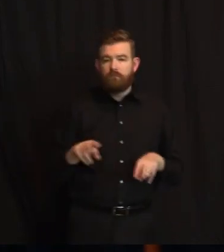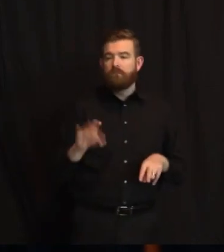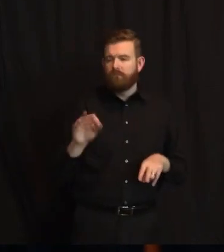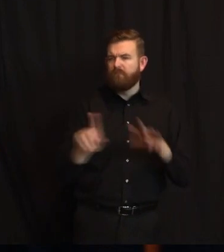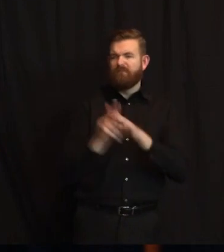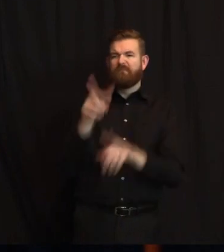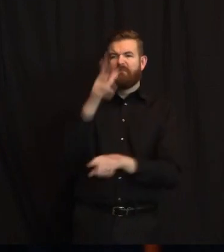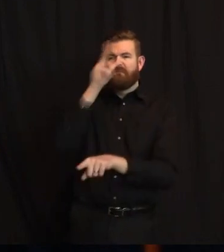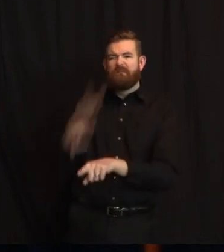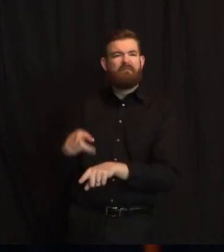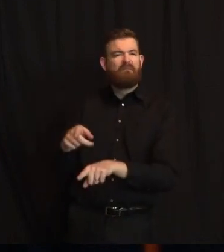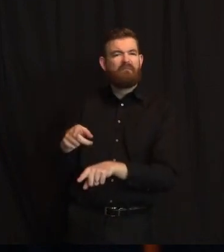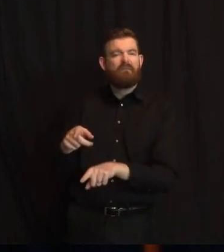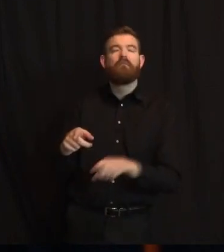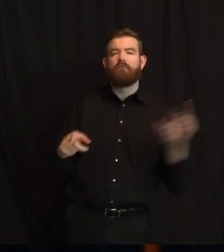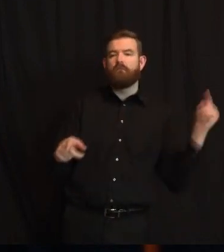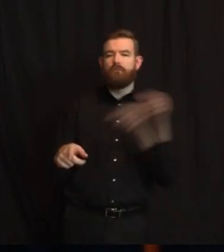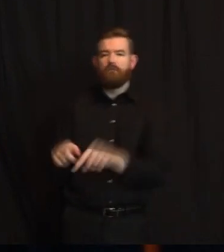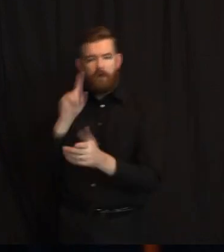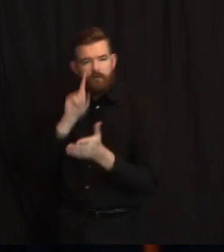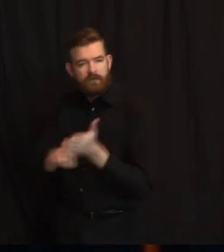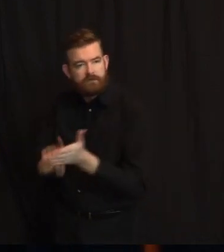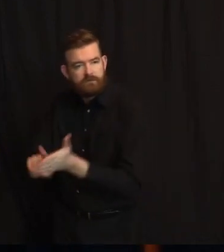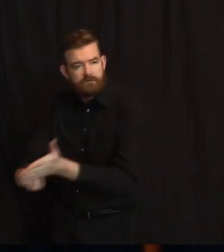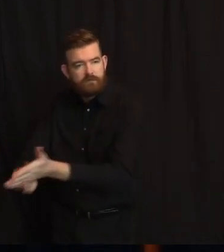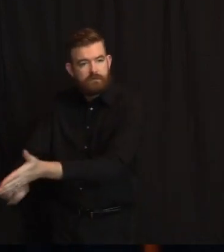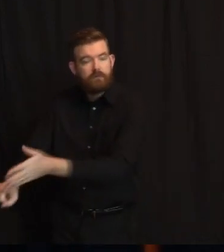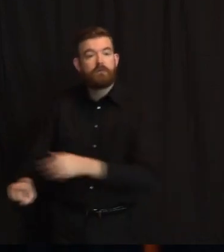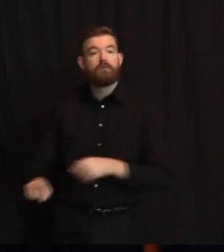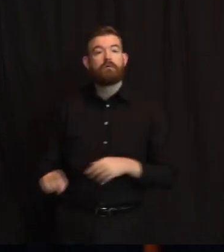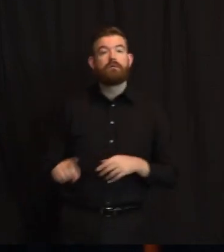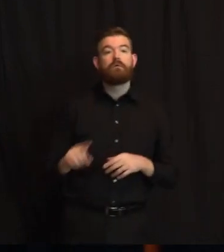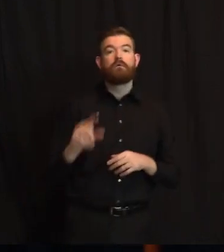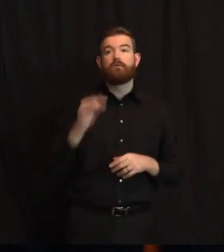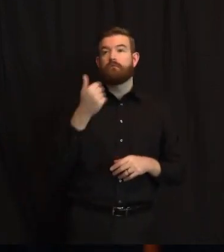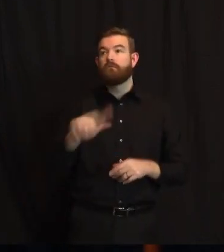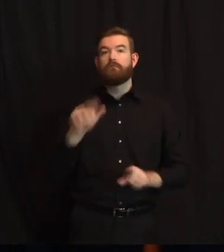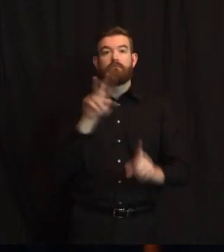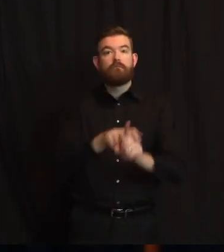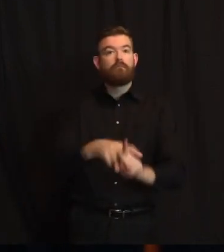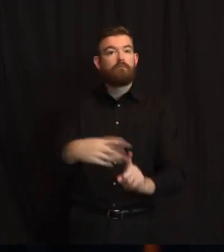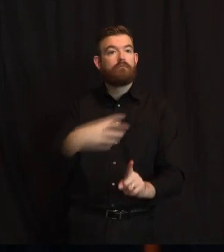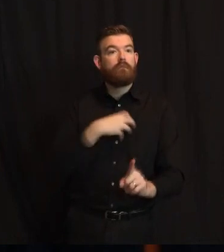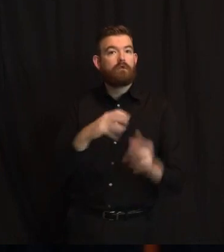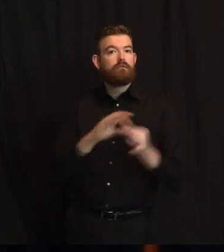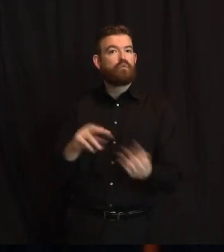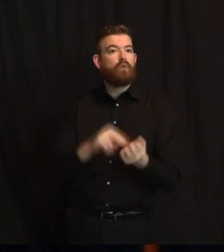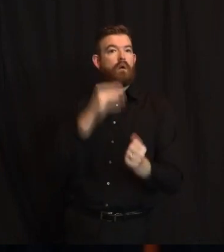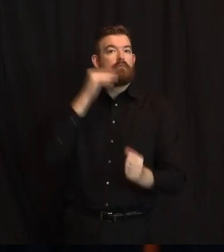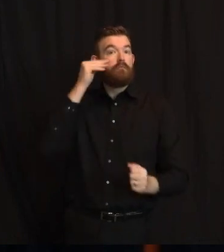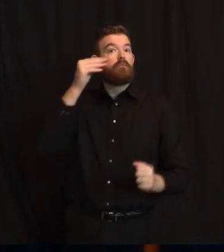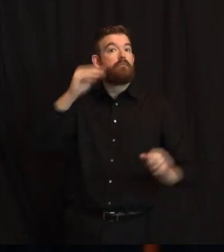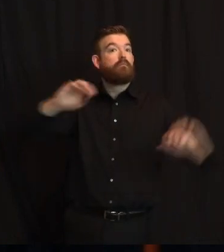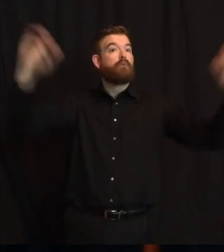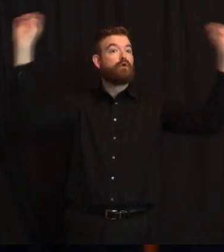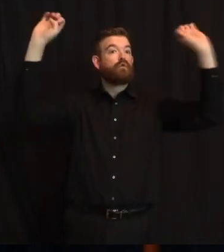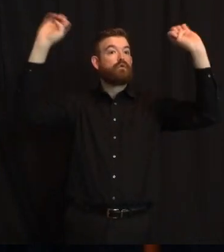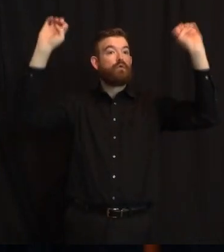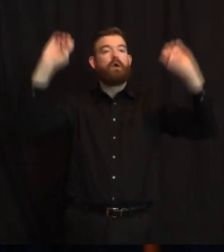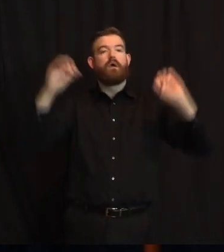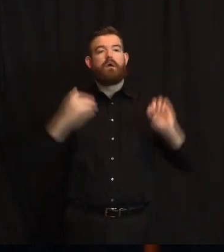immediate jeopardy. And for those, we are getting complaints right now